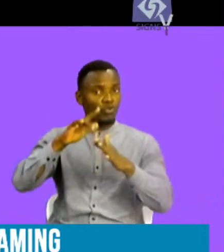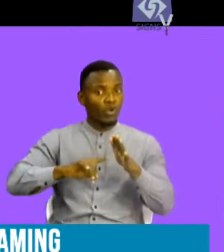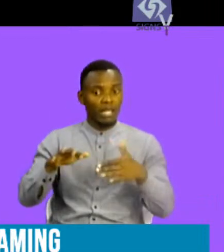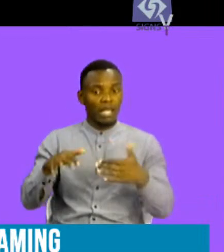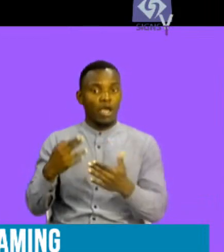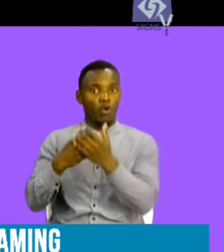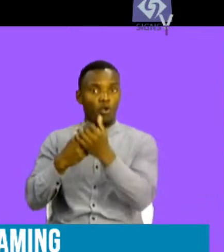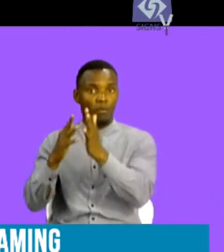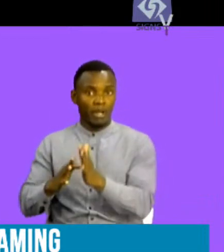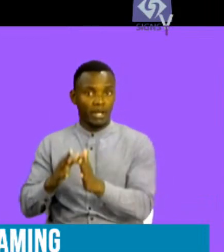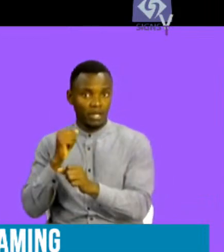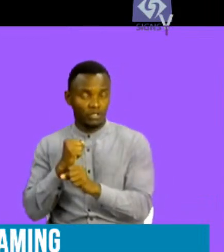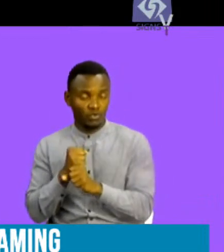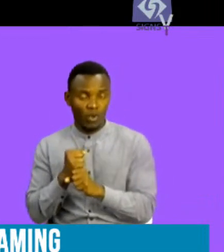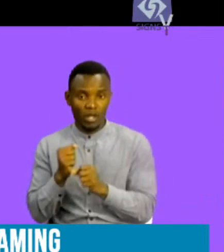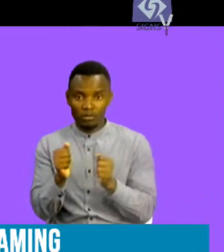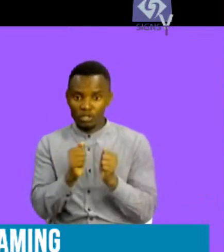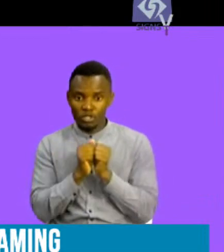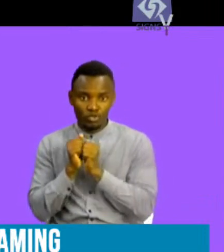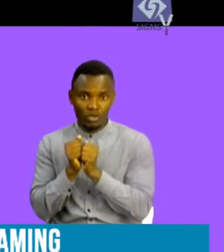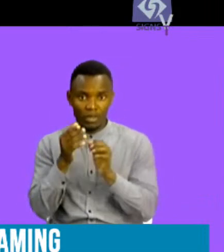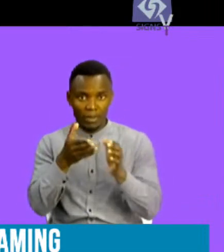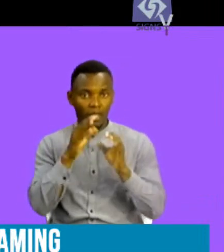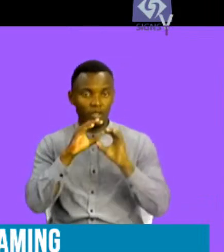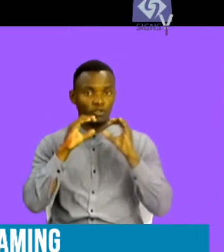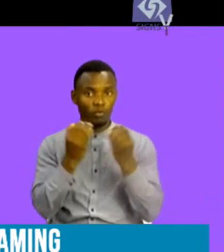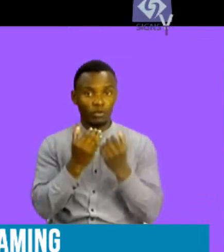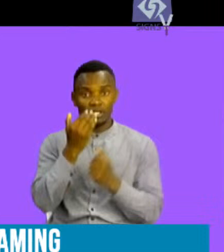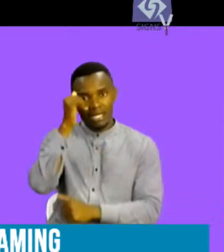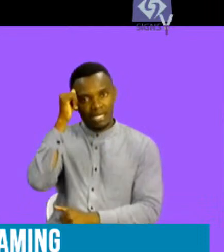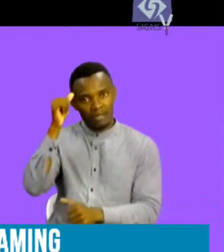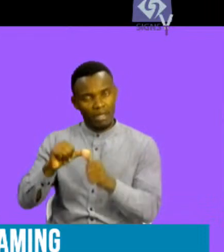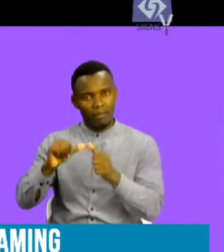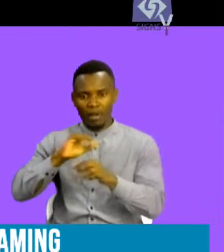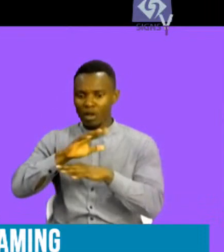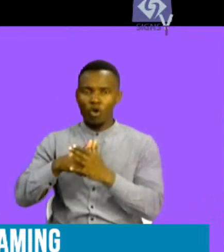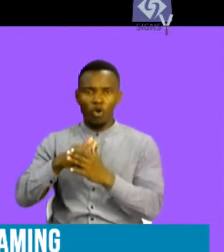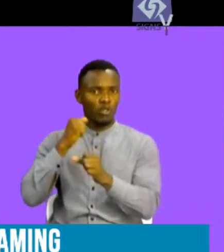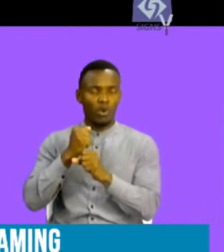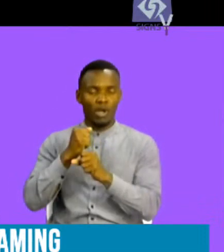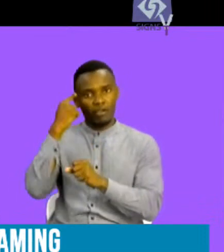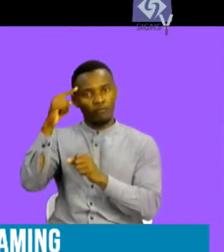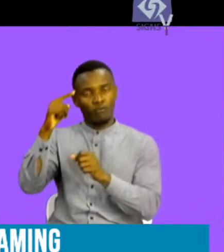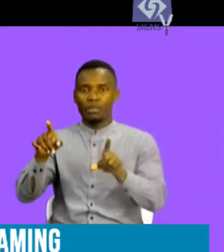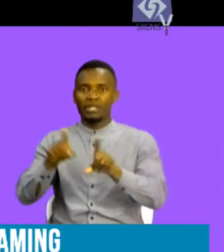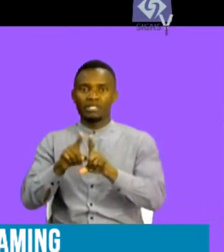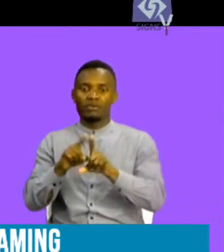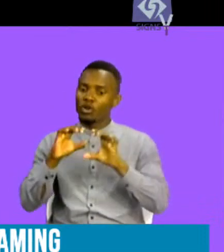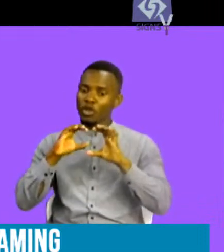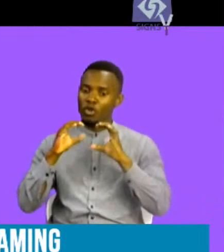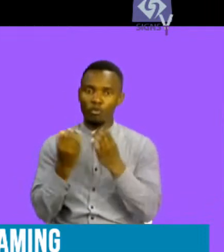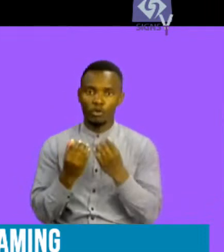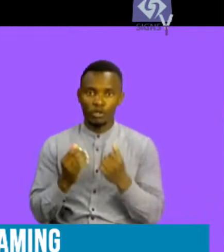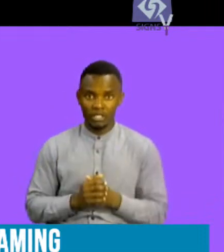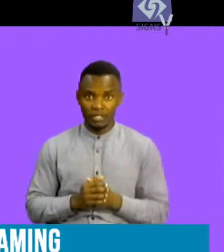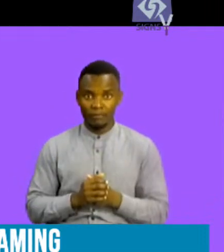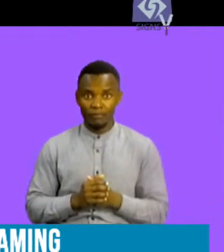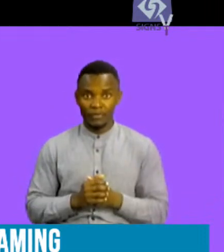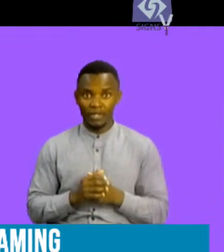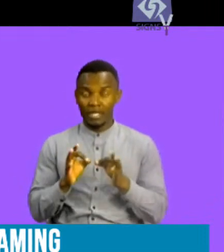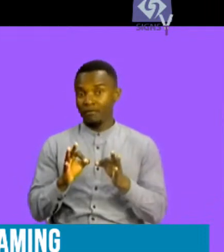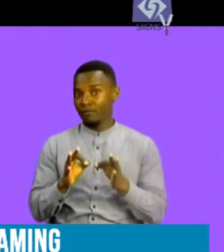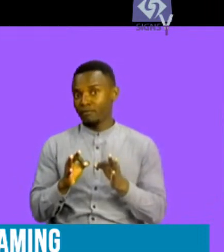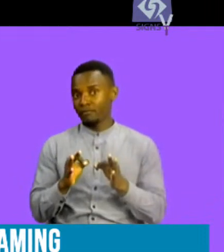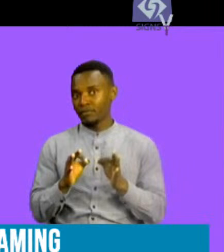work together in the community. But remember, you are targeting the same community. So if I was to walk to, I'll give an example of